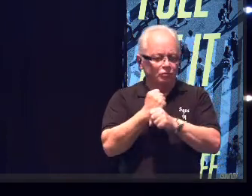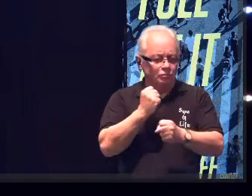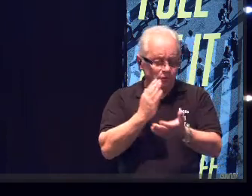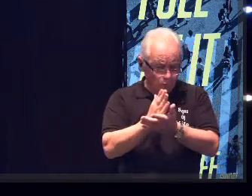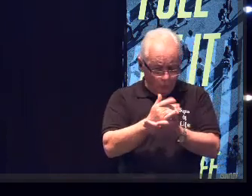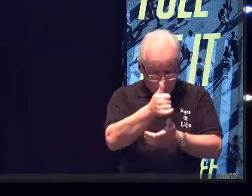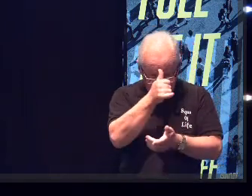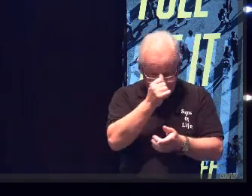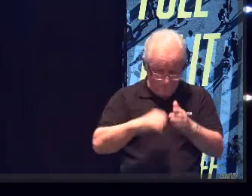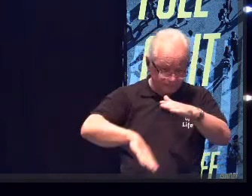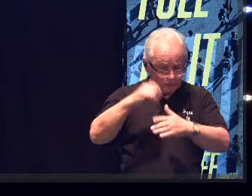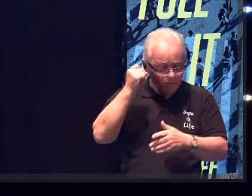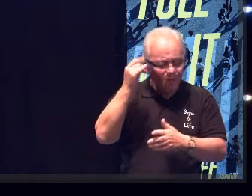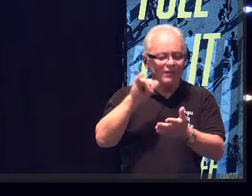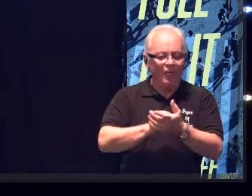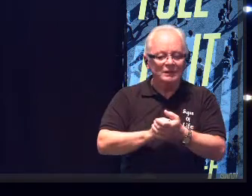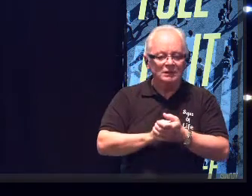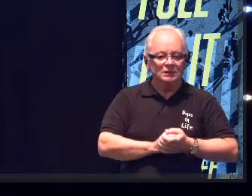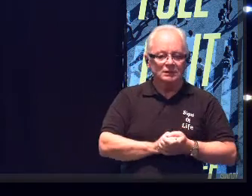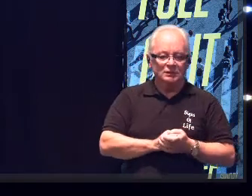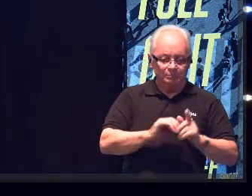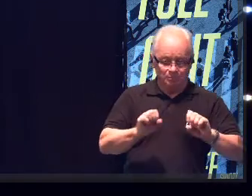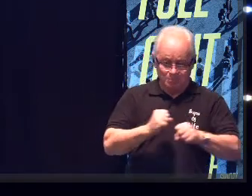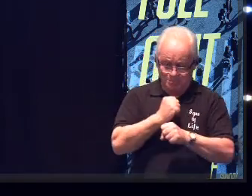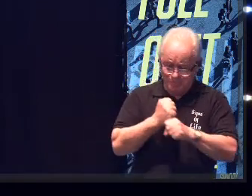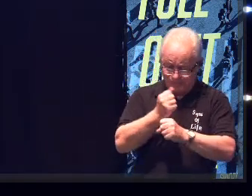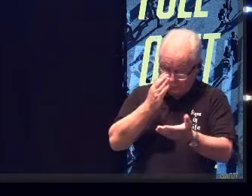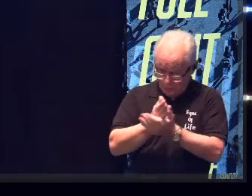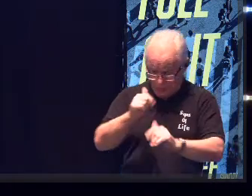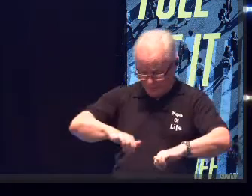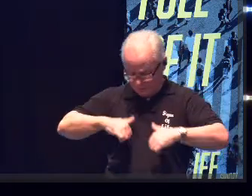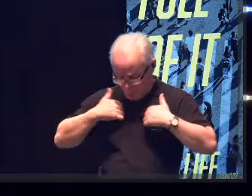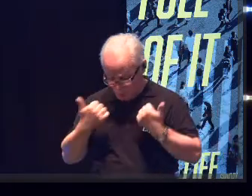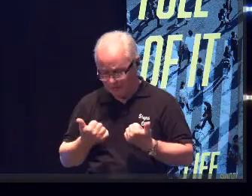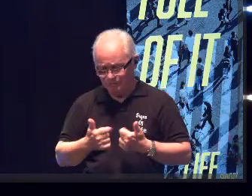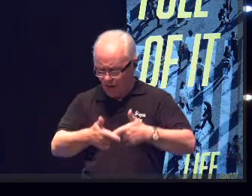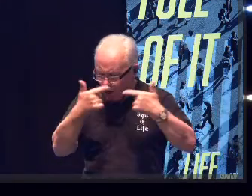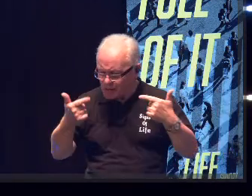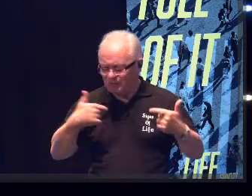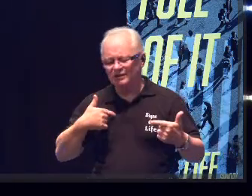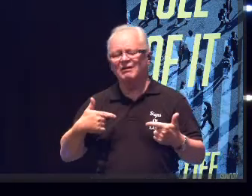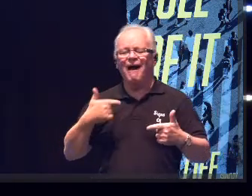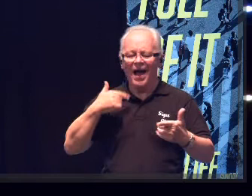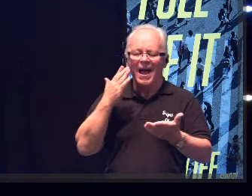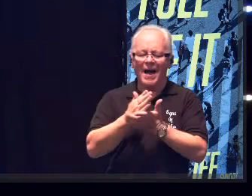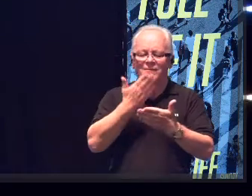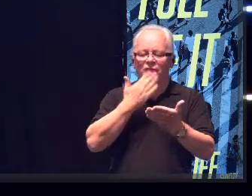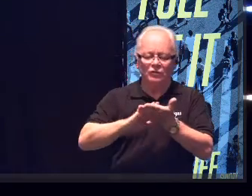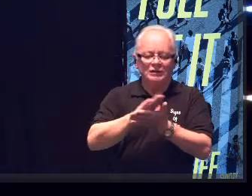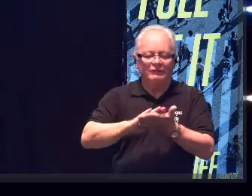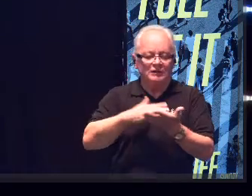Or maybe he needs to assure you this morning of how much you've been forgiven.